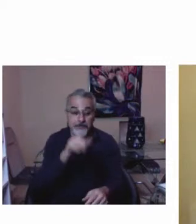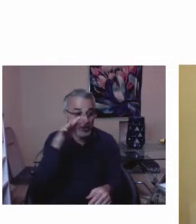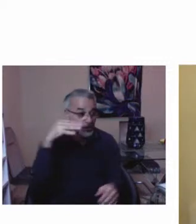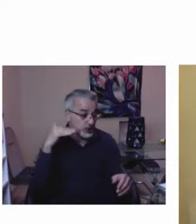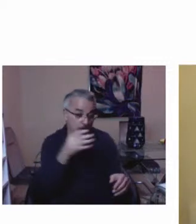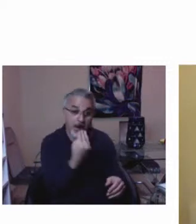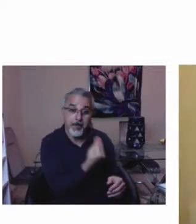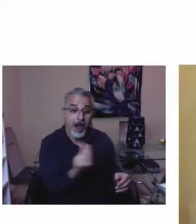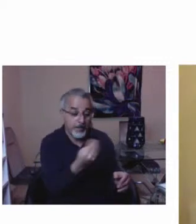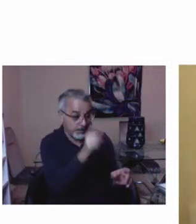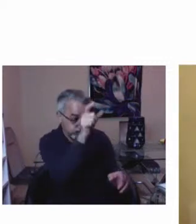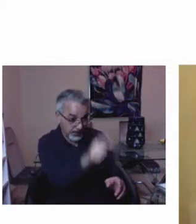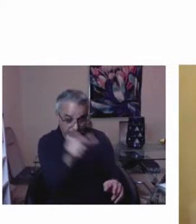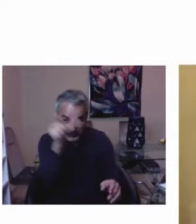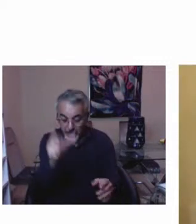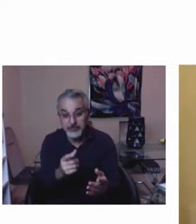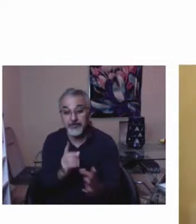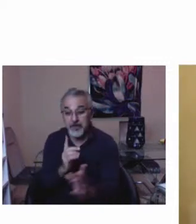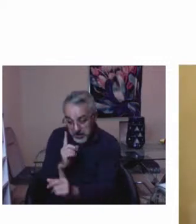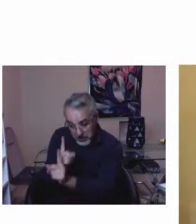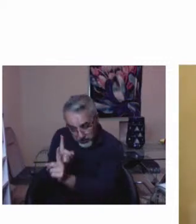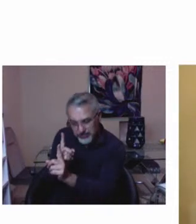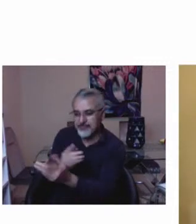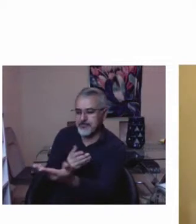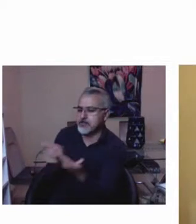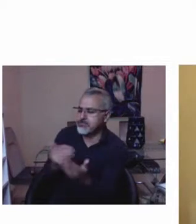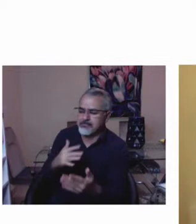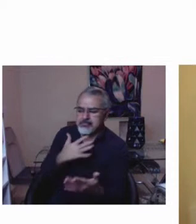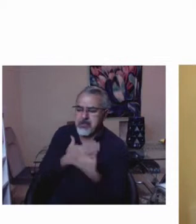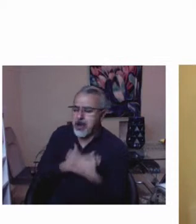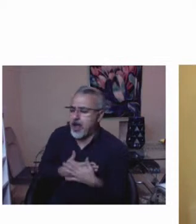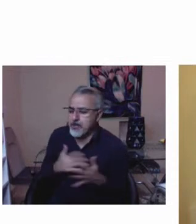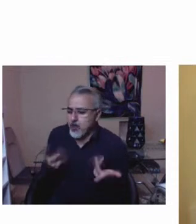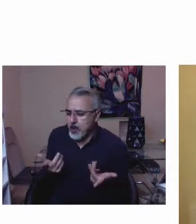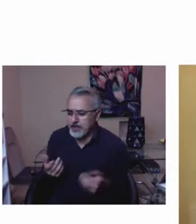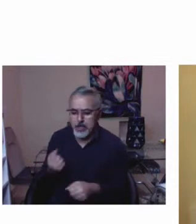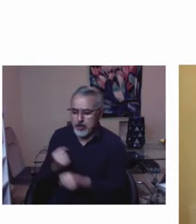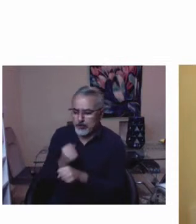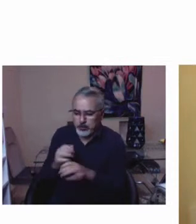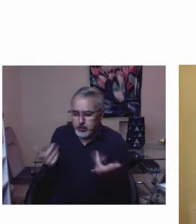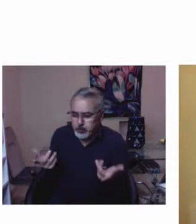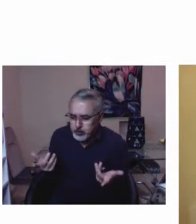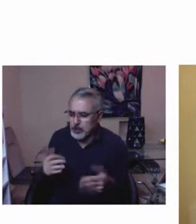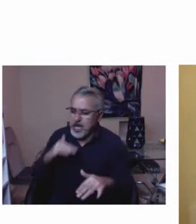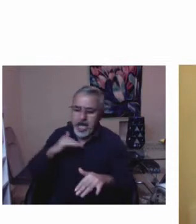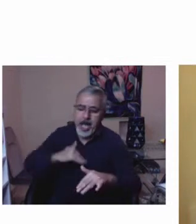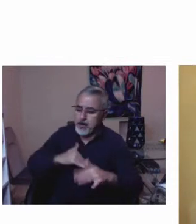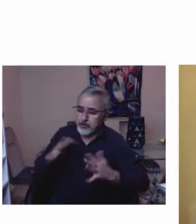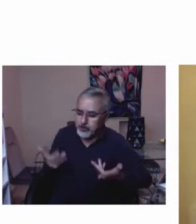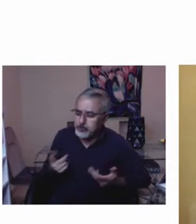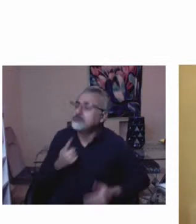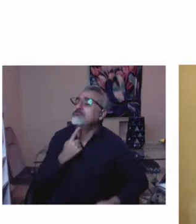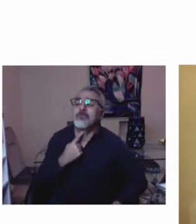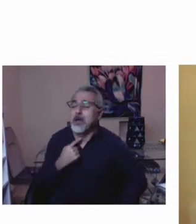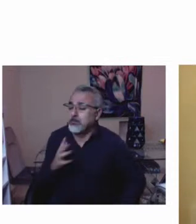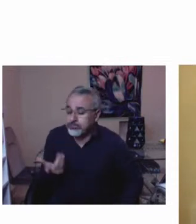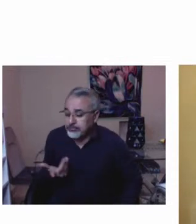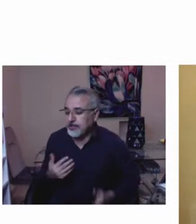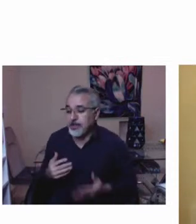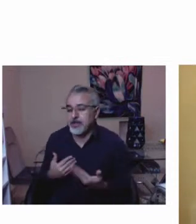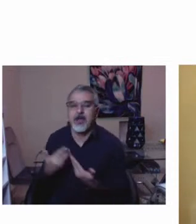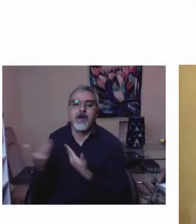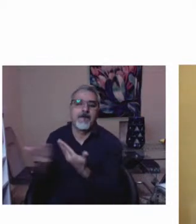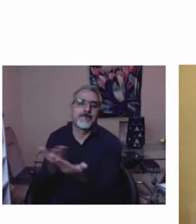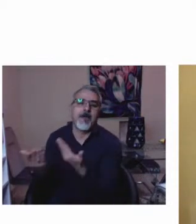communities. I'd like to conclude with saying that if we all turn to page 118 of the Missing Peace Progress Study, that